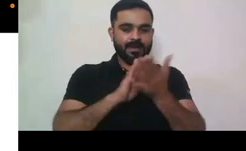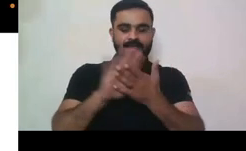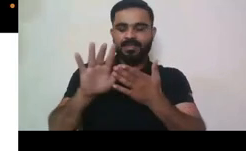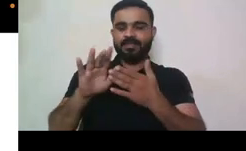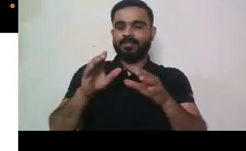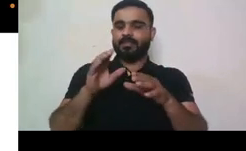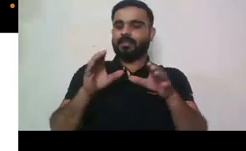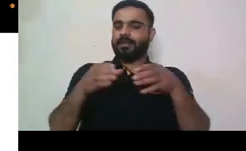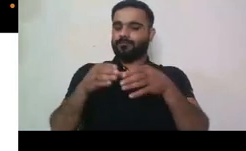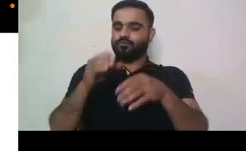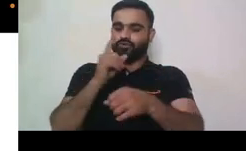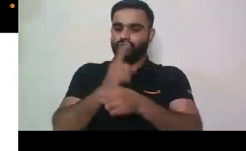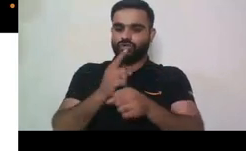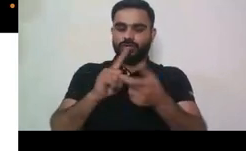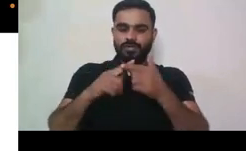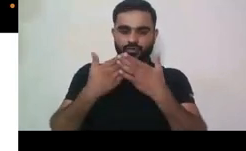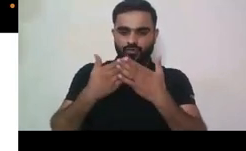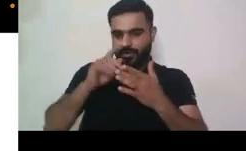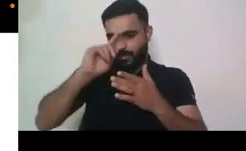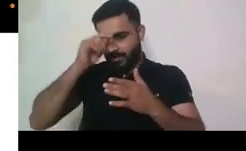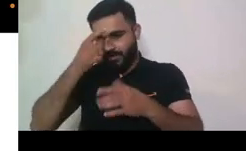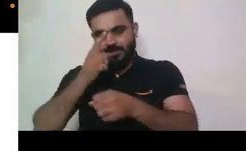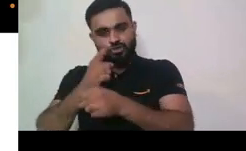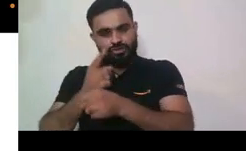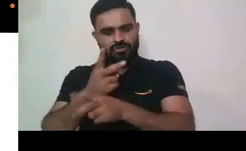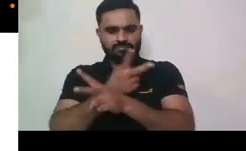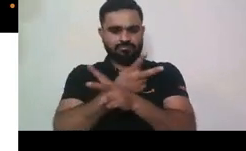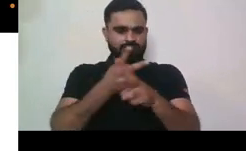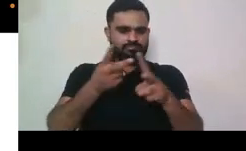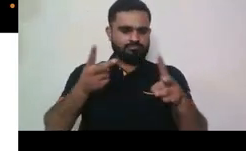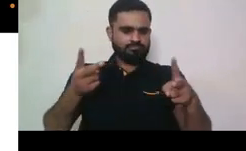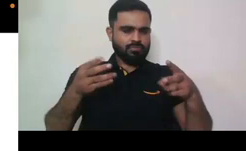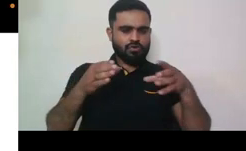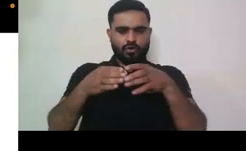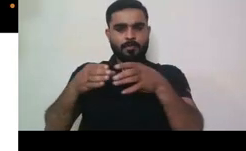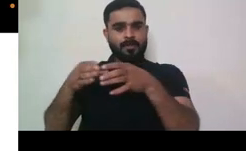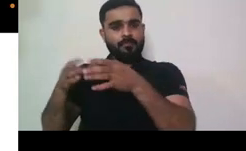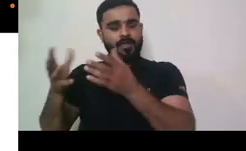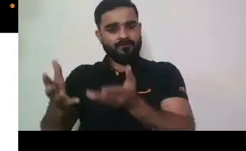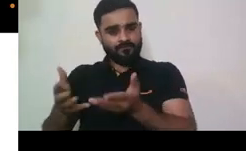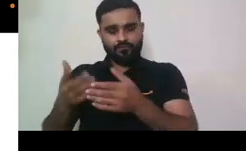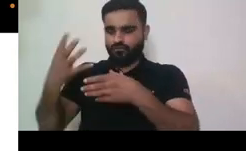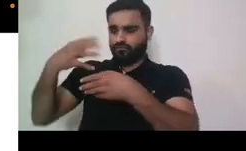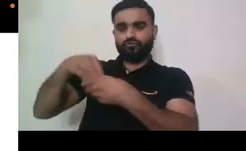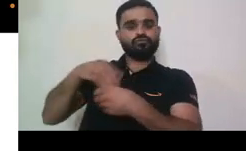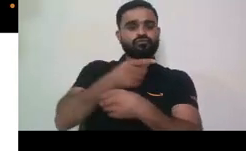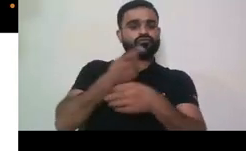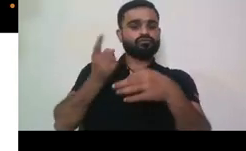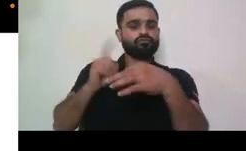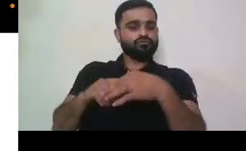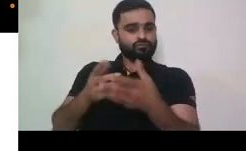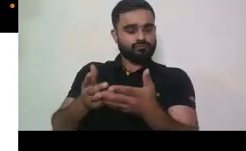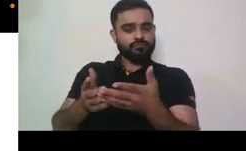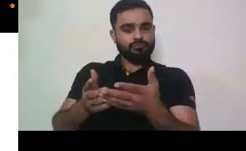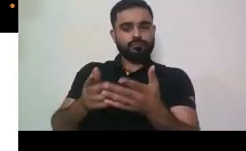some are from Relo English Educators. There are lots of closed group as well. You can join that group, maybe